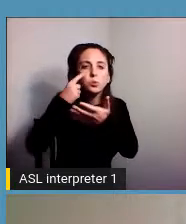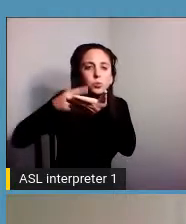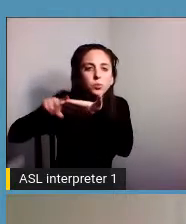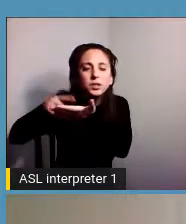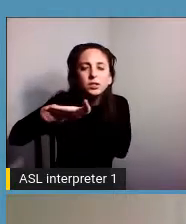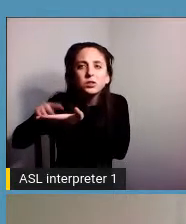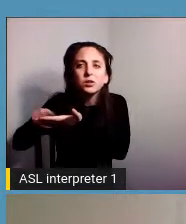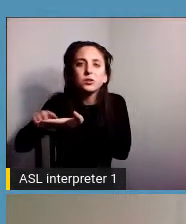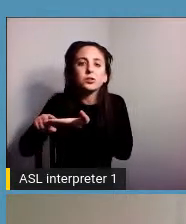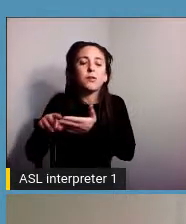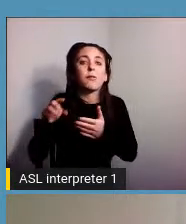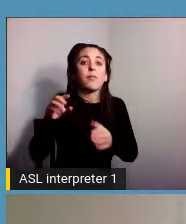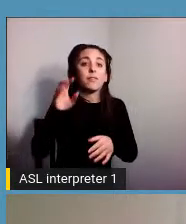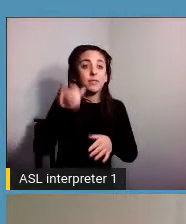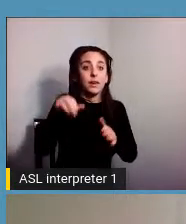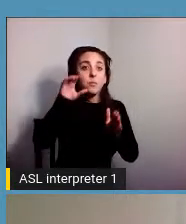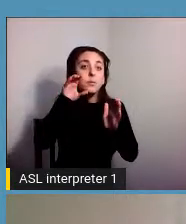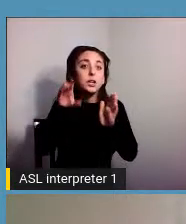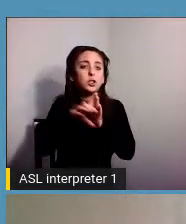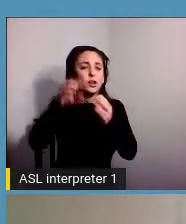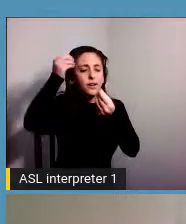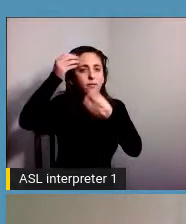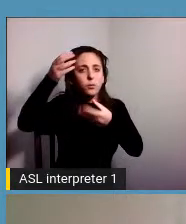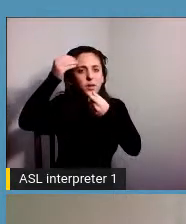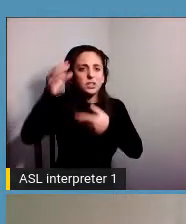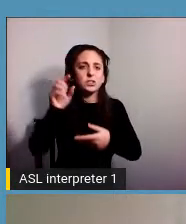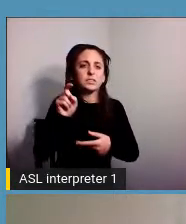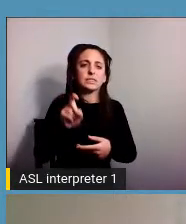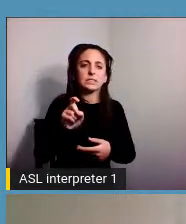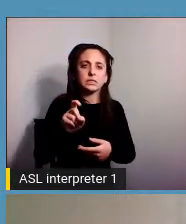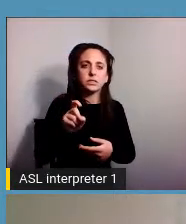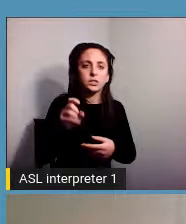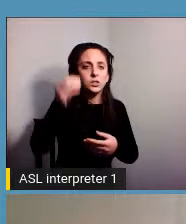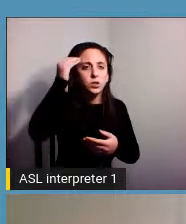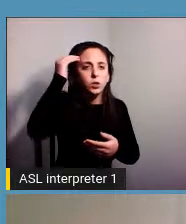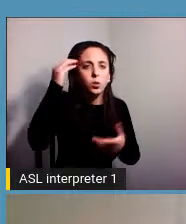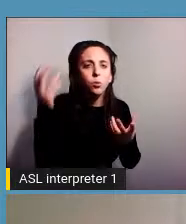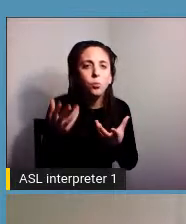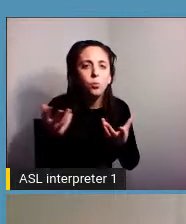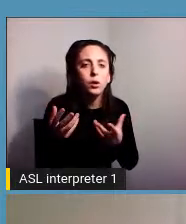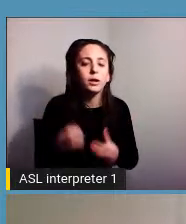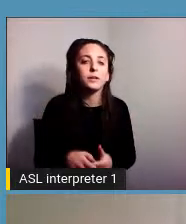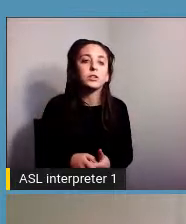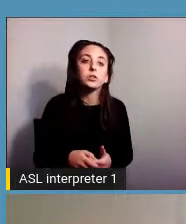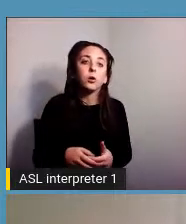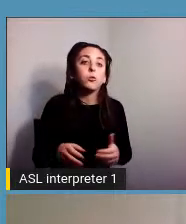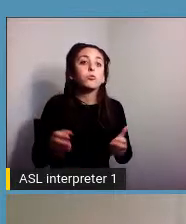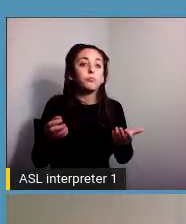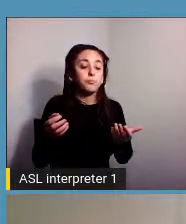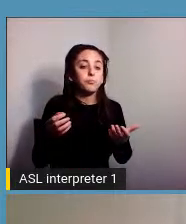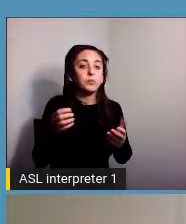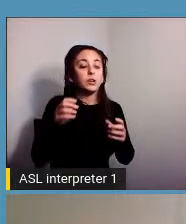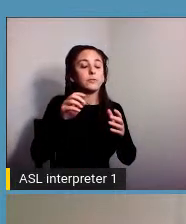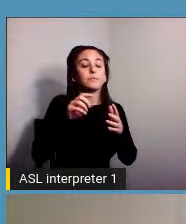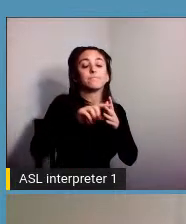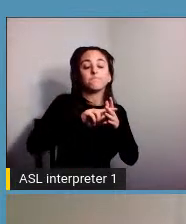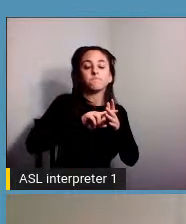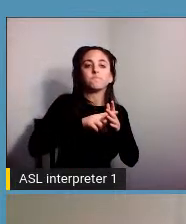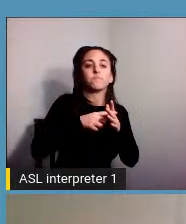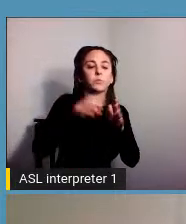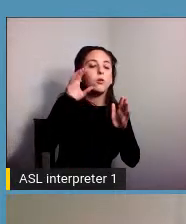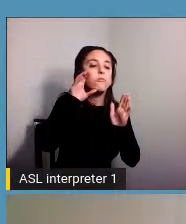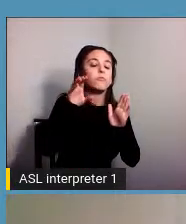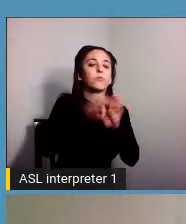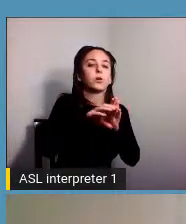in order to rely on it for my work? Well, it'd be great if I had the original photo, if I had